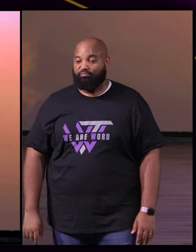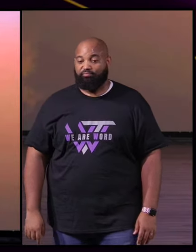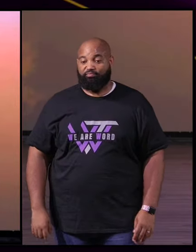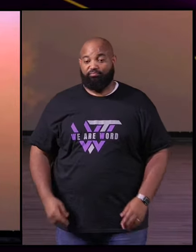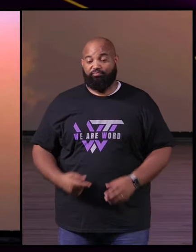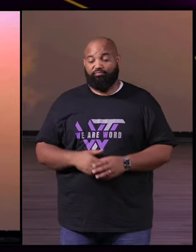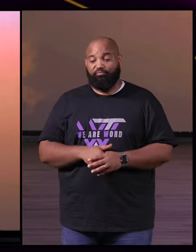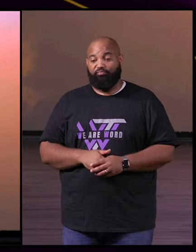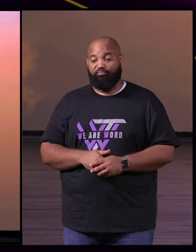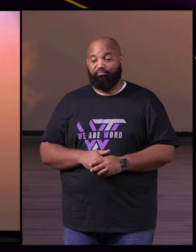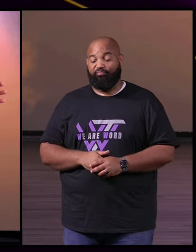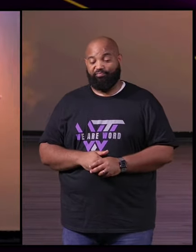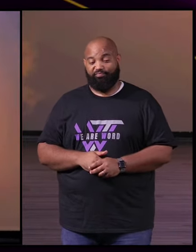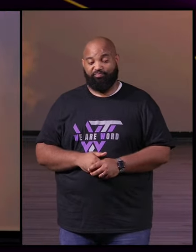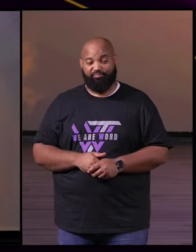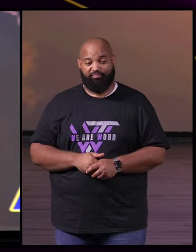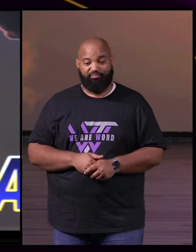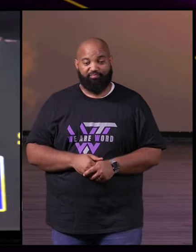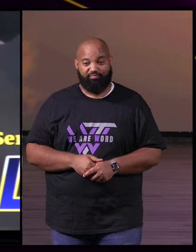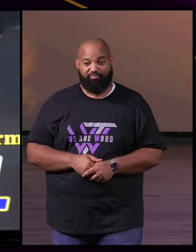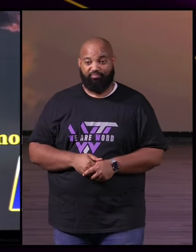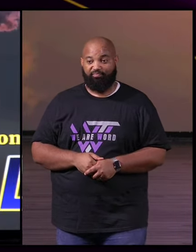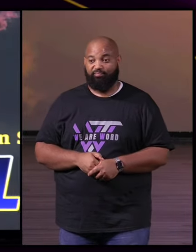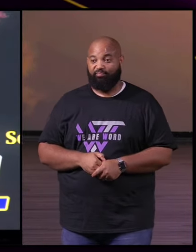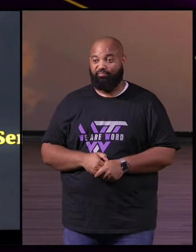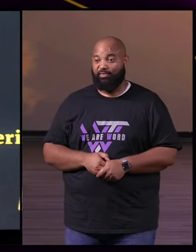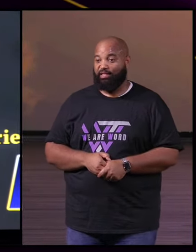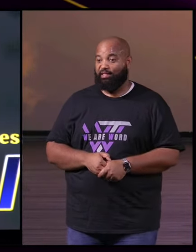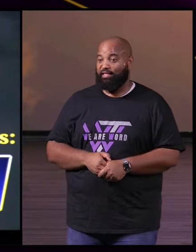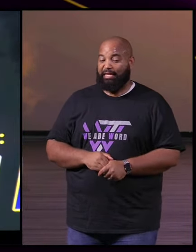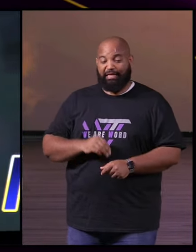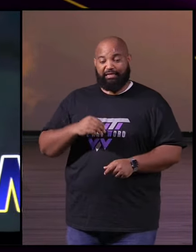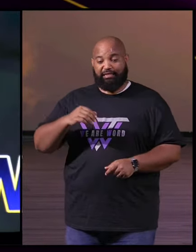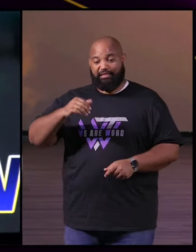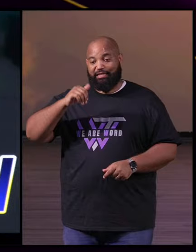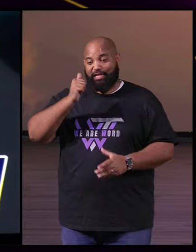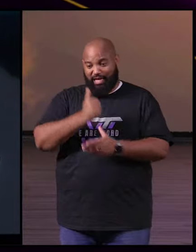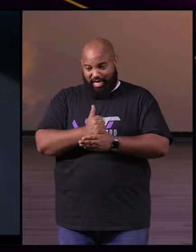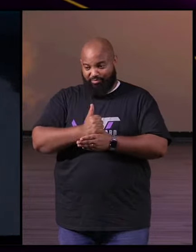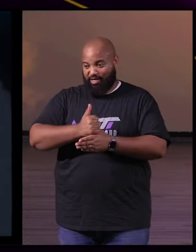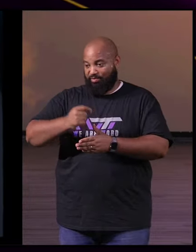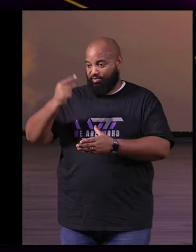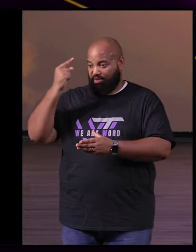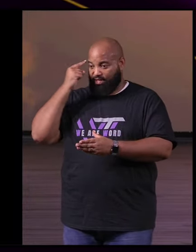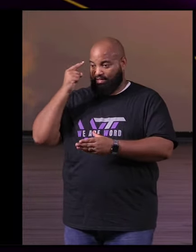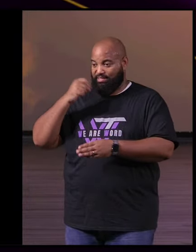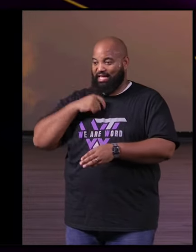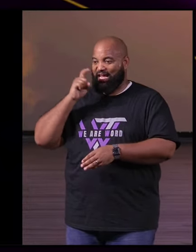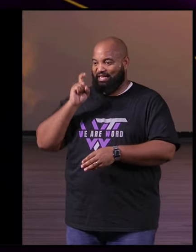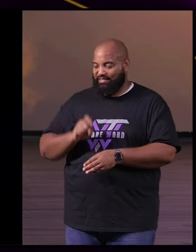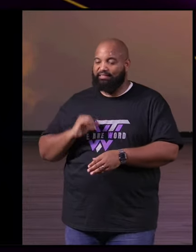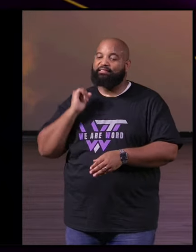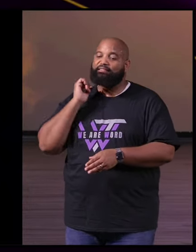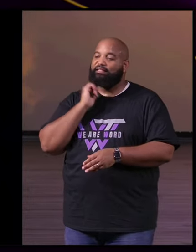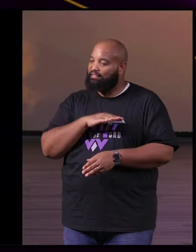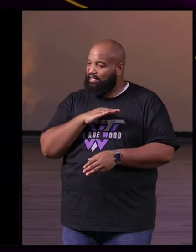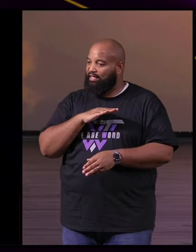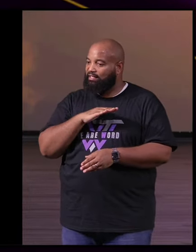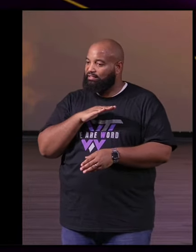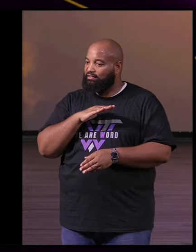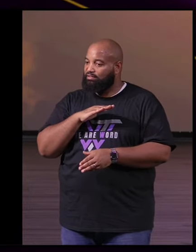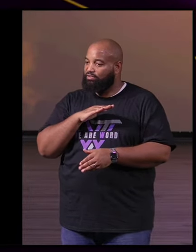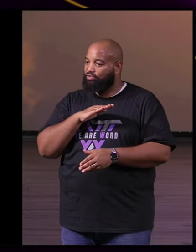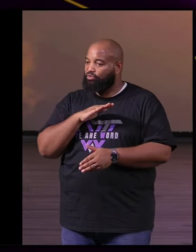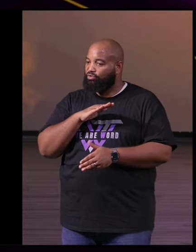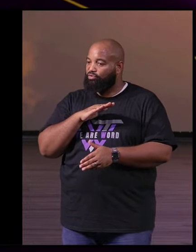reason, this is gonna hit you in between the eyes, he thinks I need to lie to